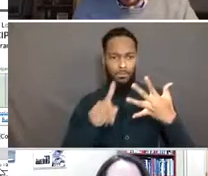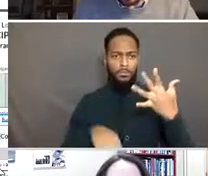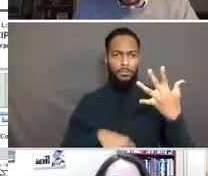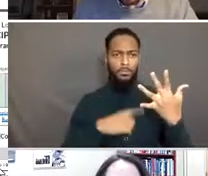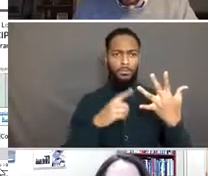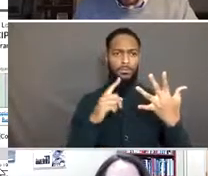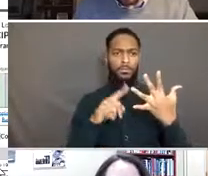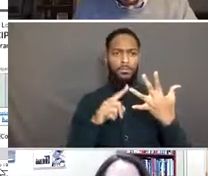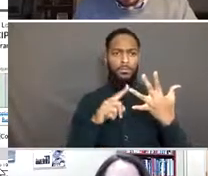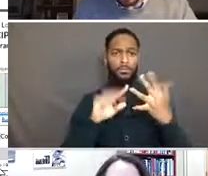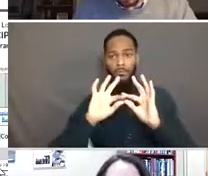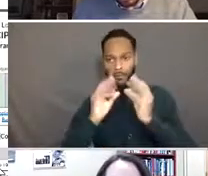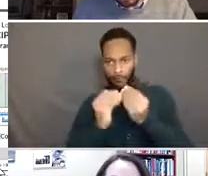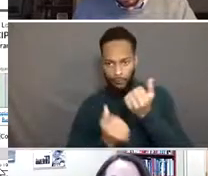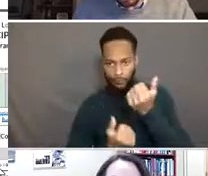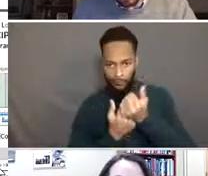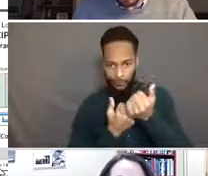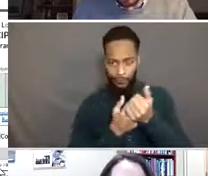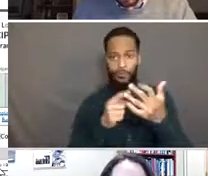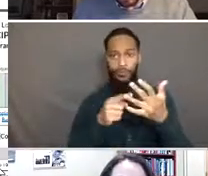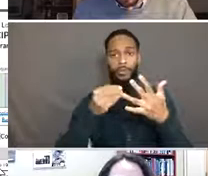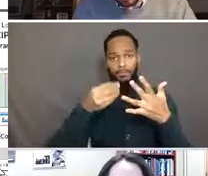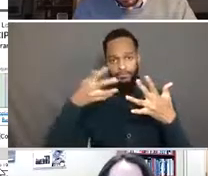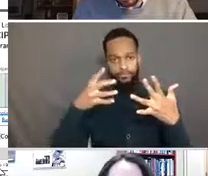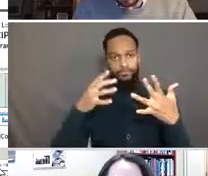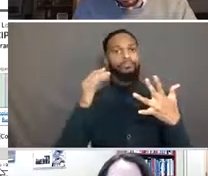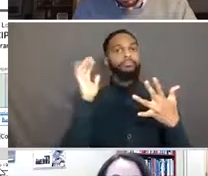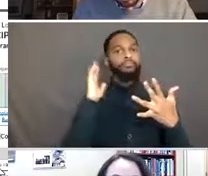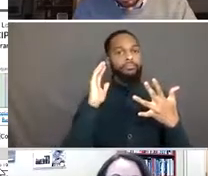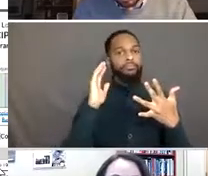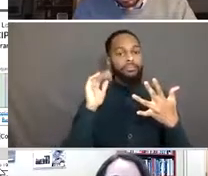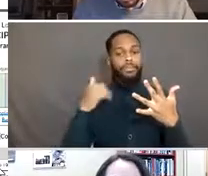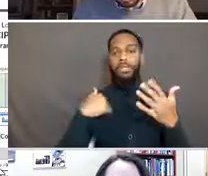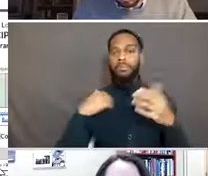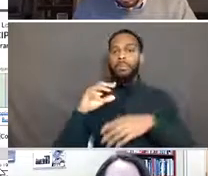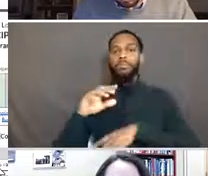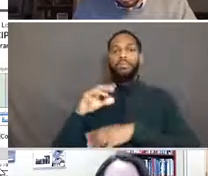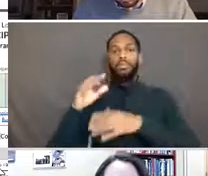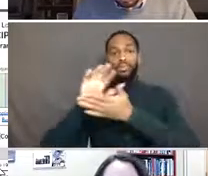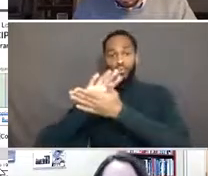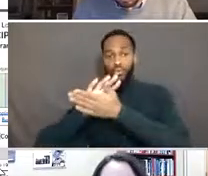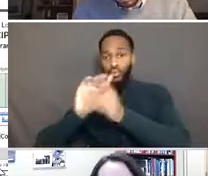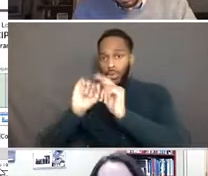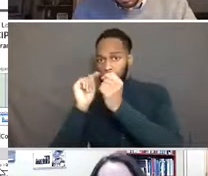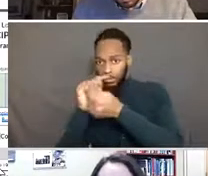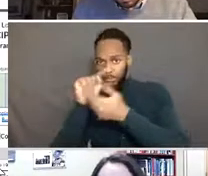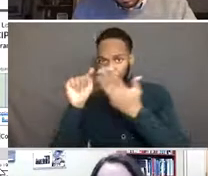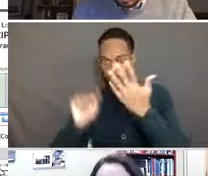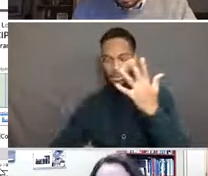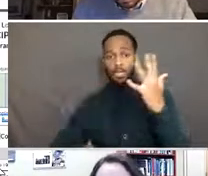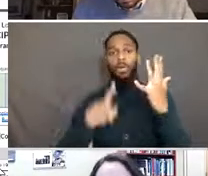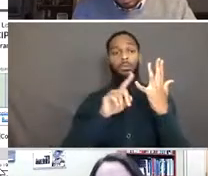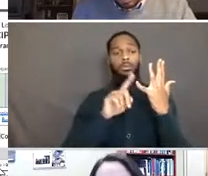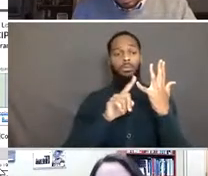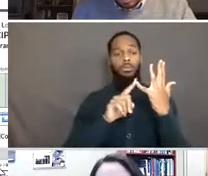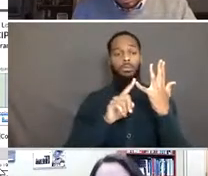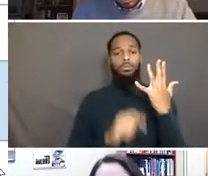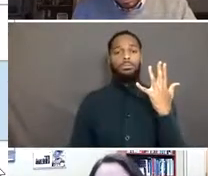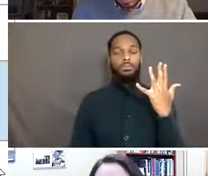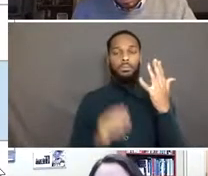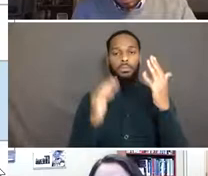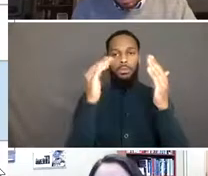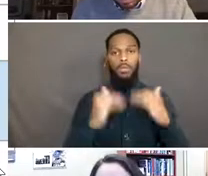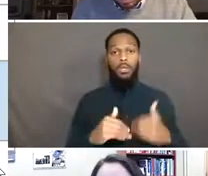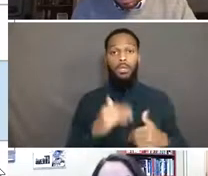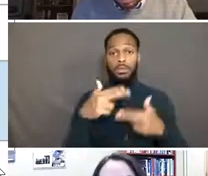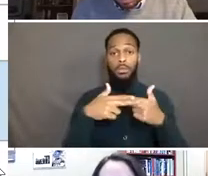family supports that are detailed by our school teams and also a training plan. If you go to the next slide, you'll see a sampling of this